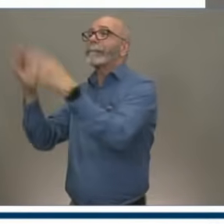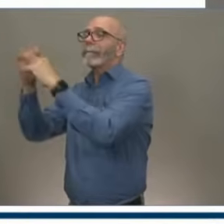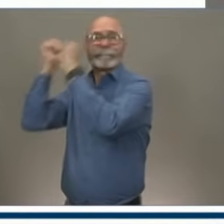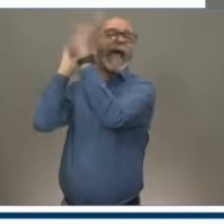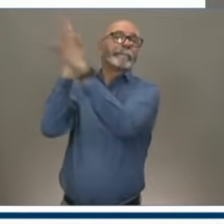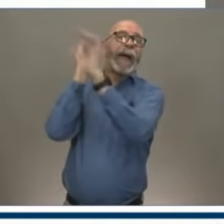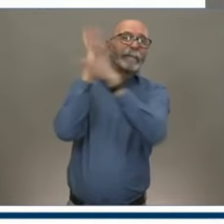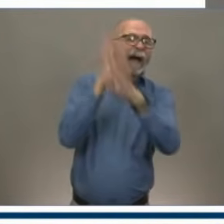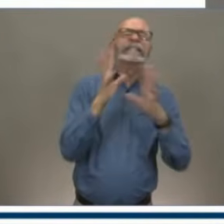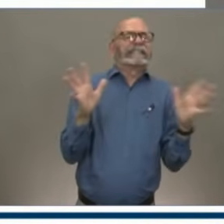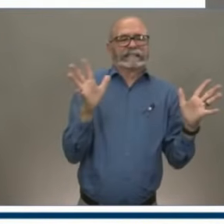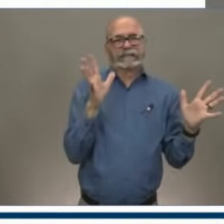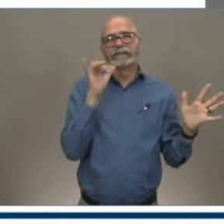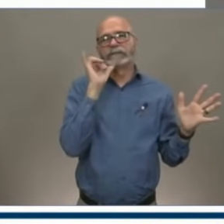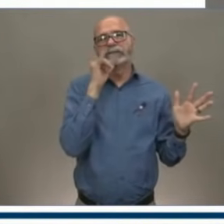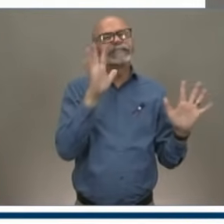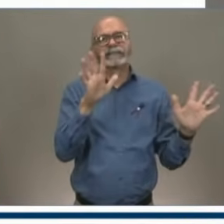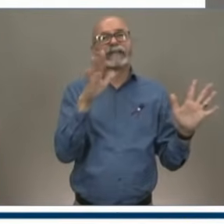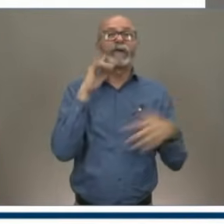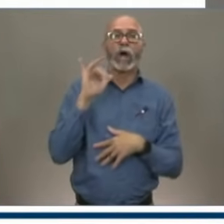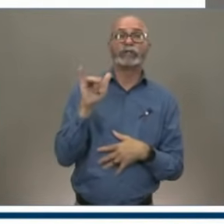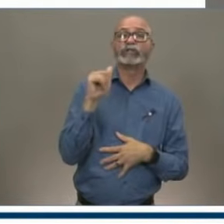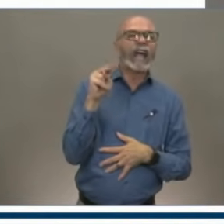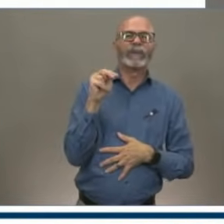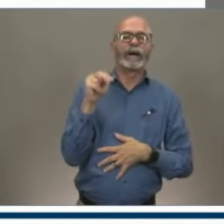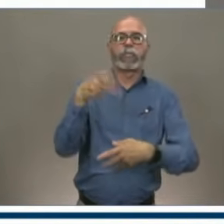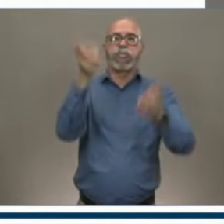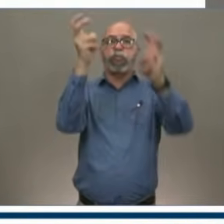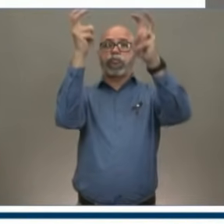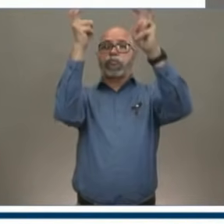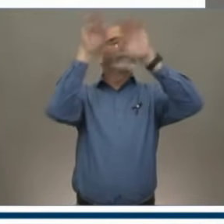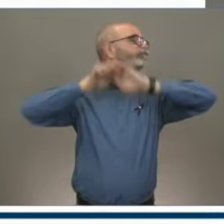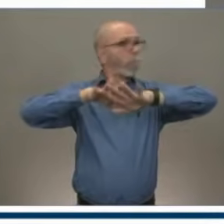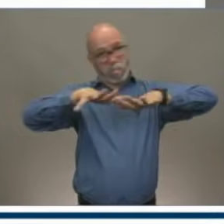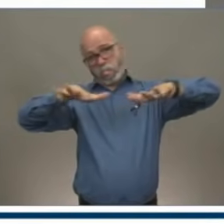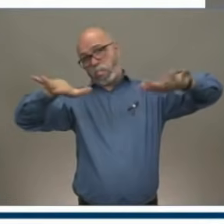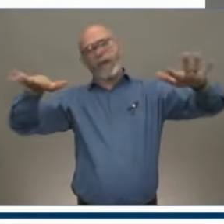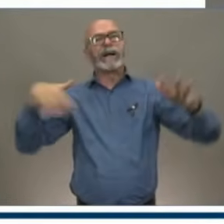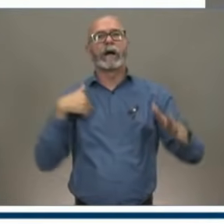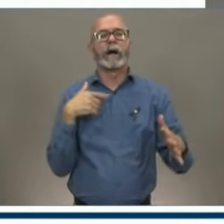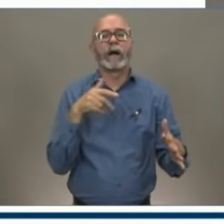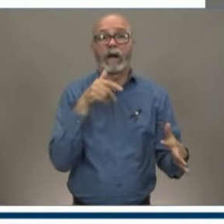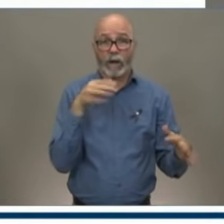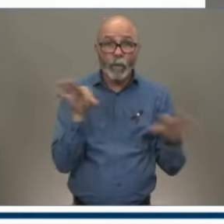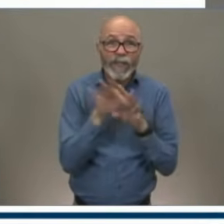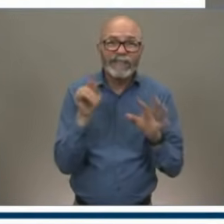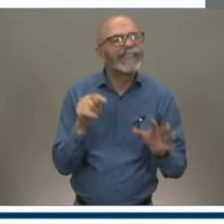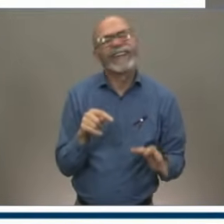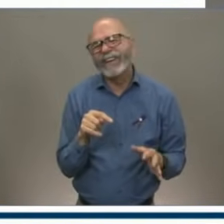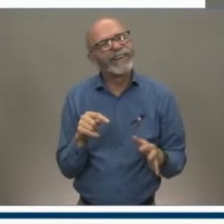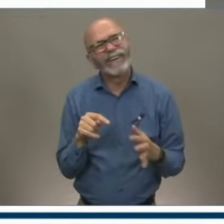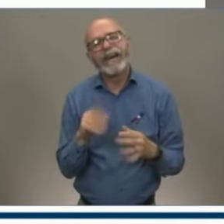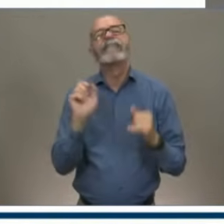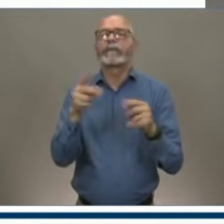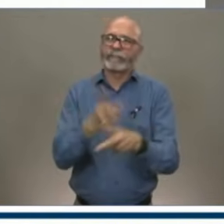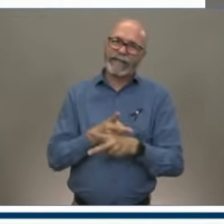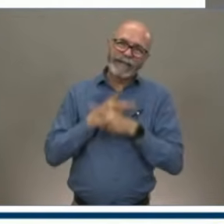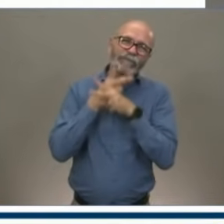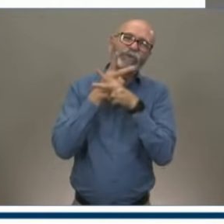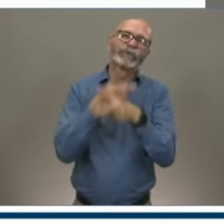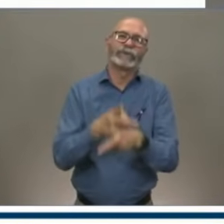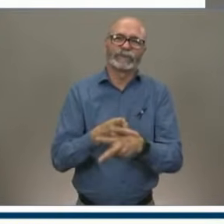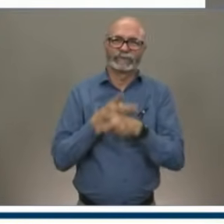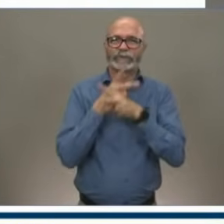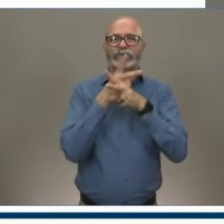back, and then early in January we have a significant resurgence of COVID again. So we're always going to err on the side of caution, and we're doing that and giving people